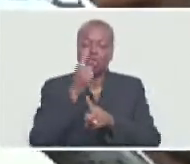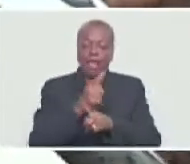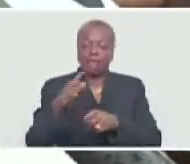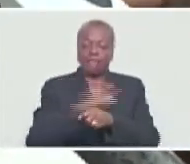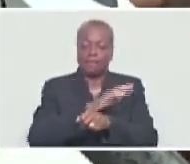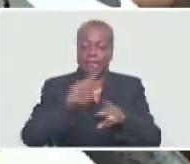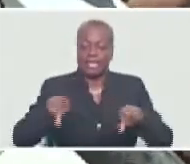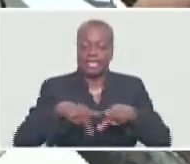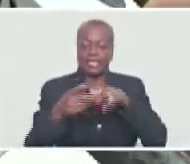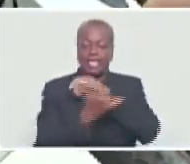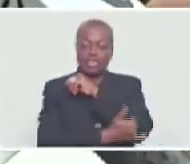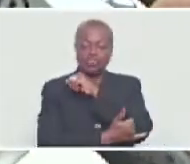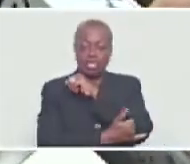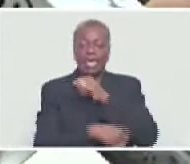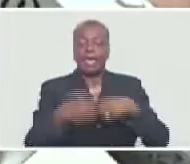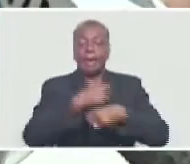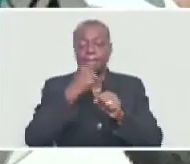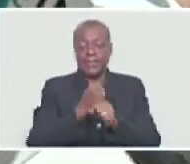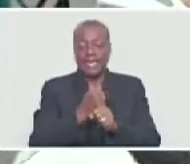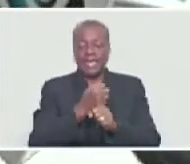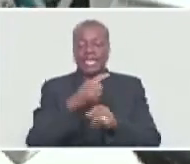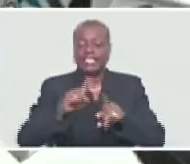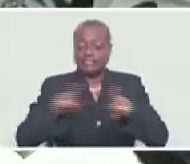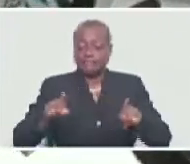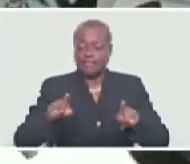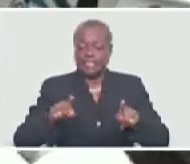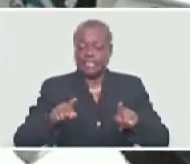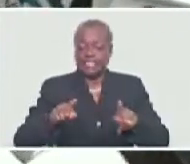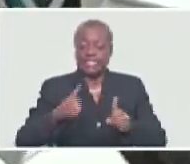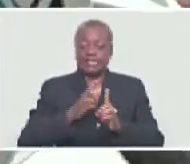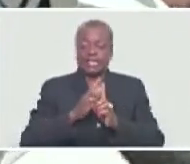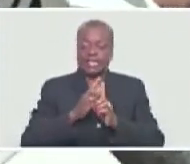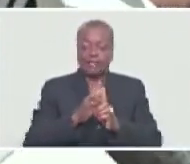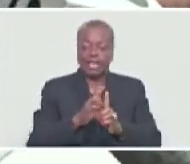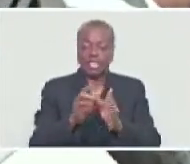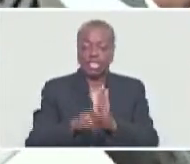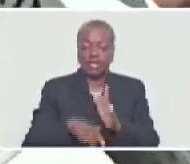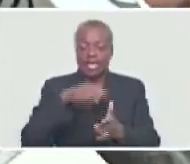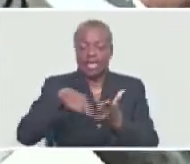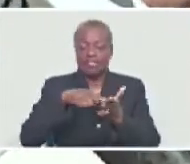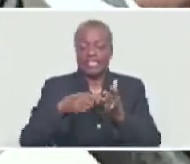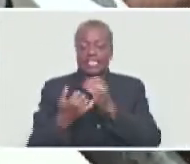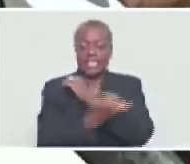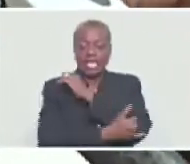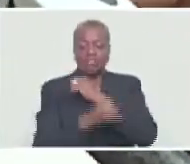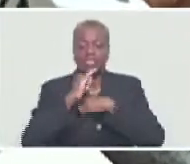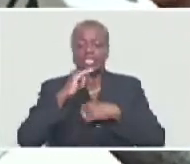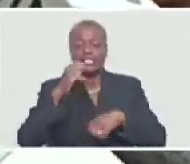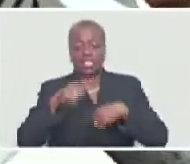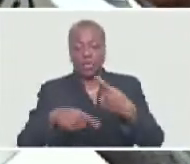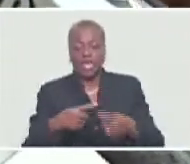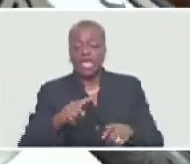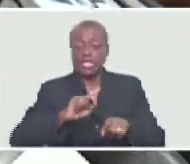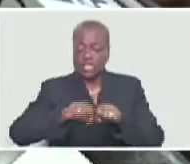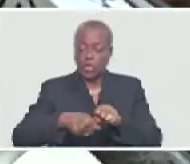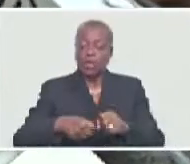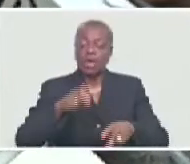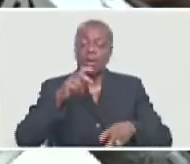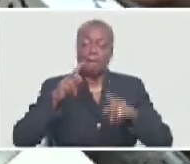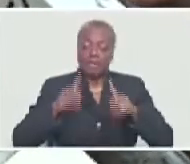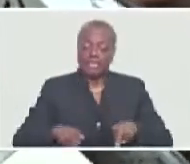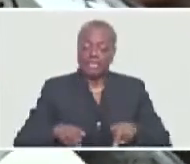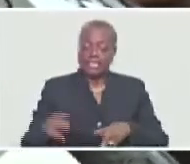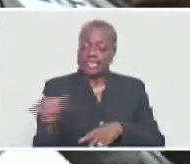Make a difference in the direction where this country is going, and so that persons like myself, when we